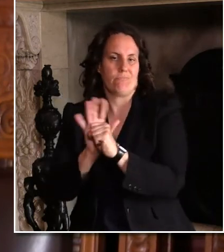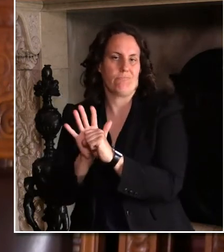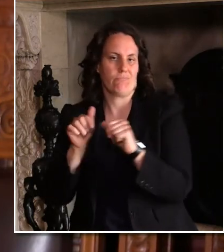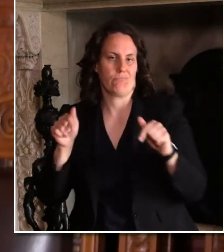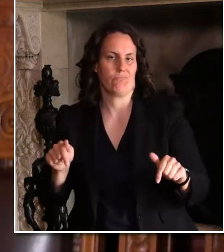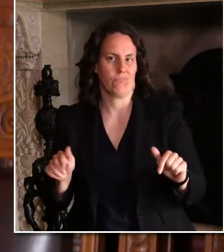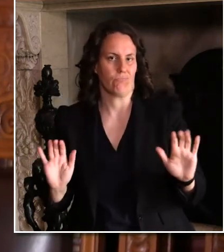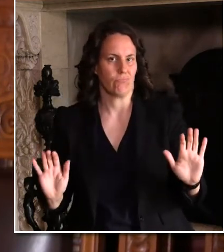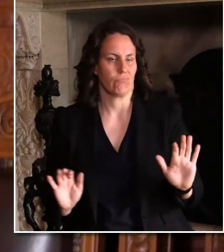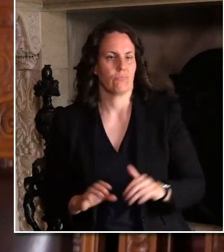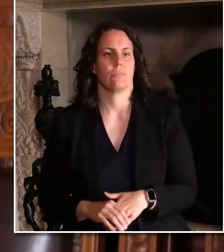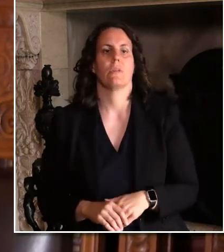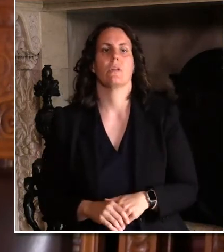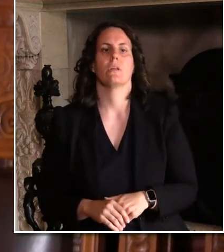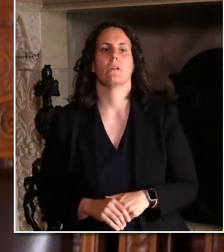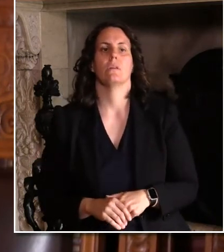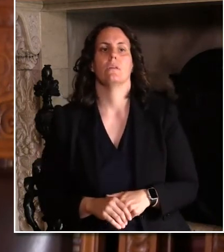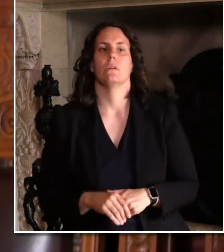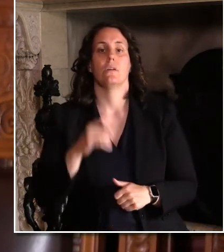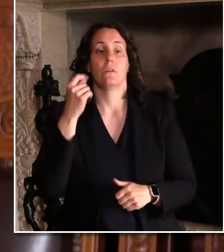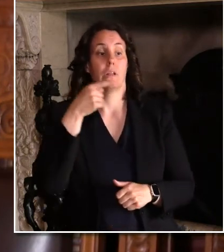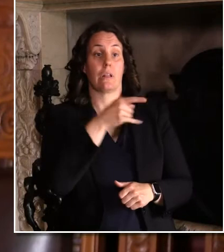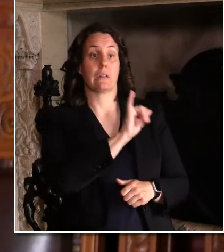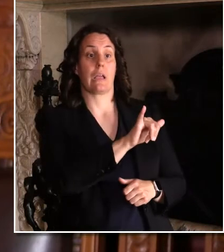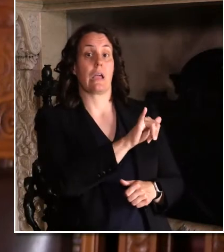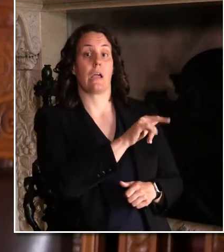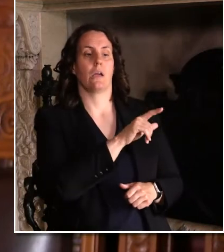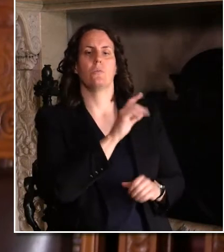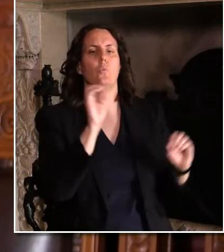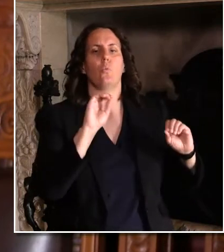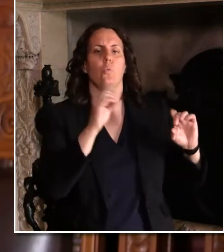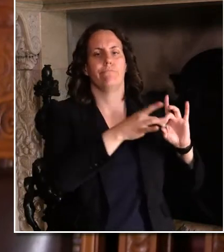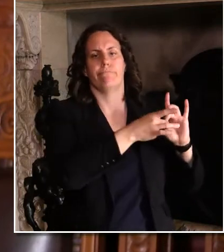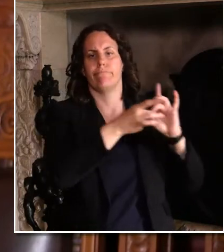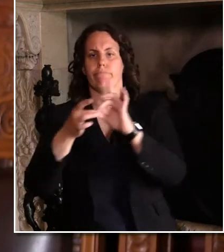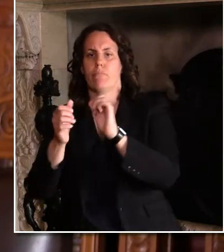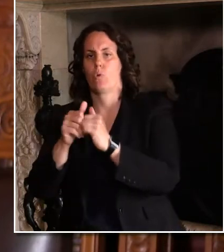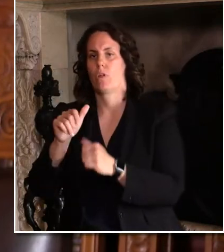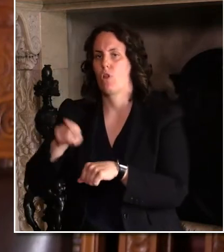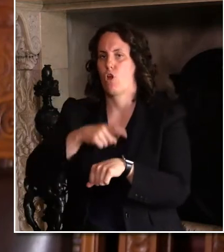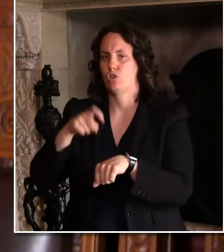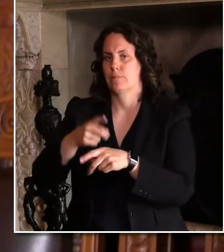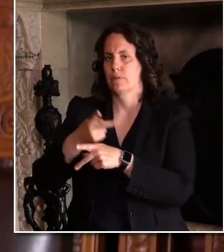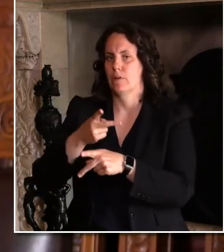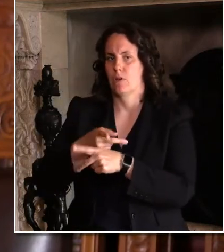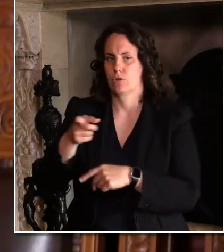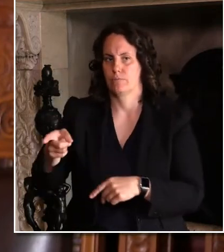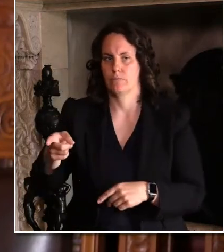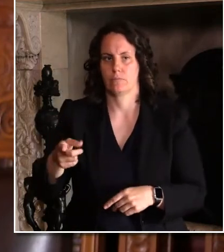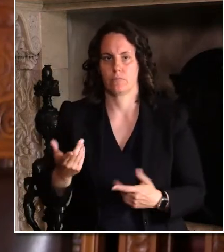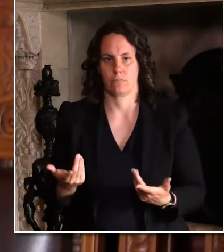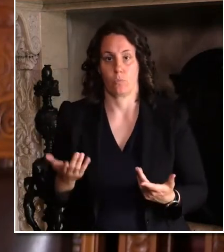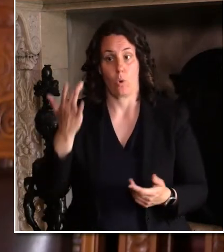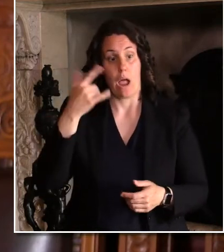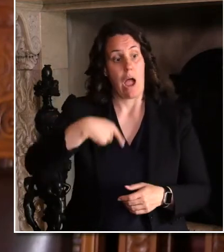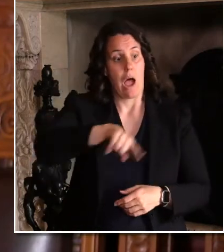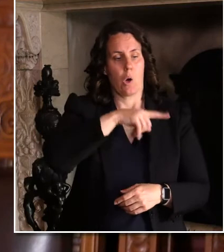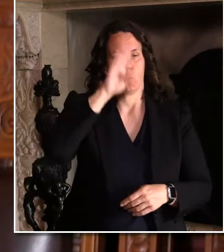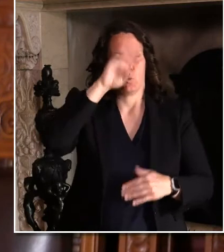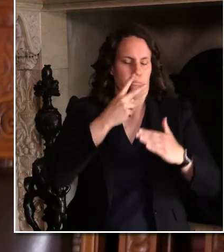said that they wanted us to first see what would be available from the federal funding. So what you're seeing in terms of today's announcement of the $100